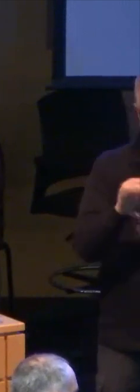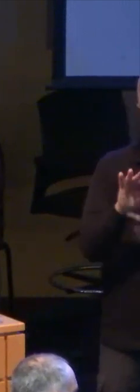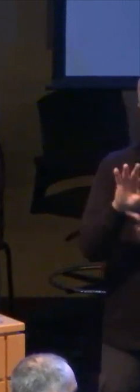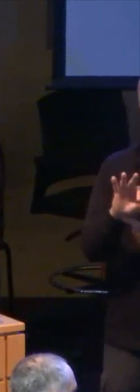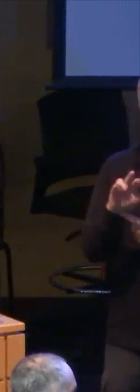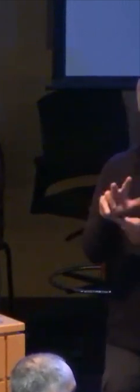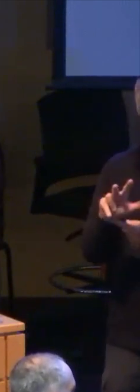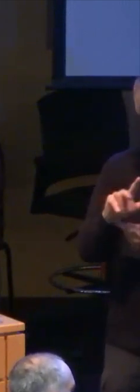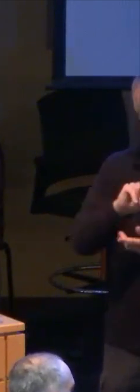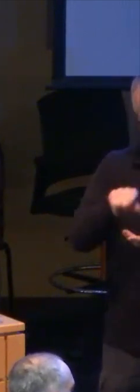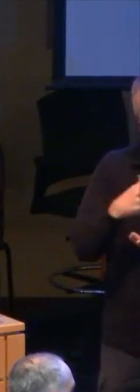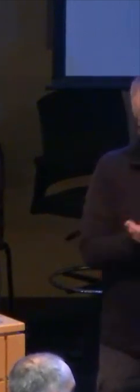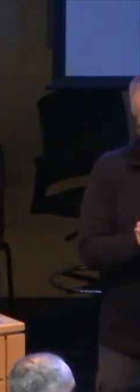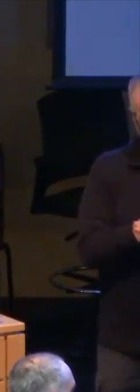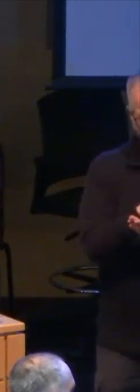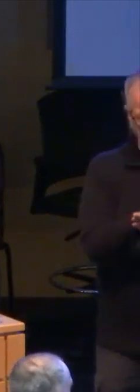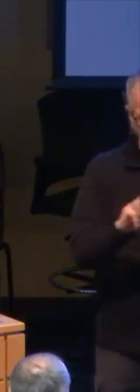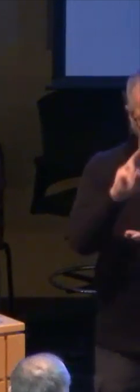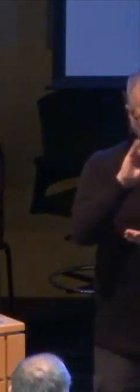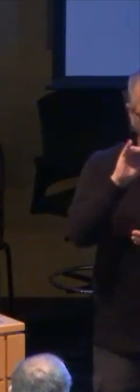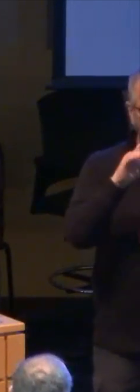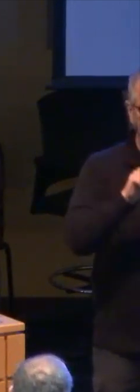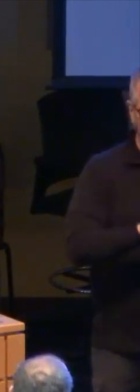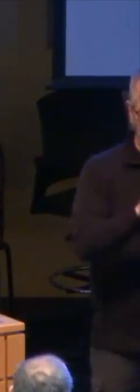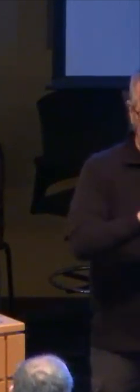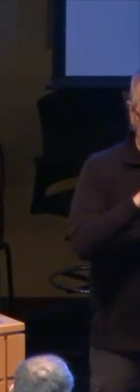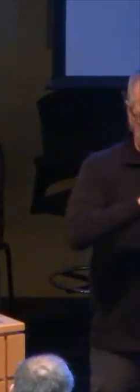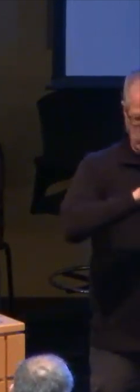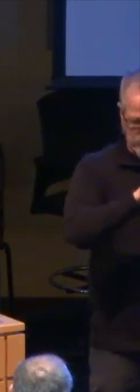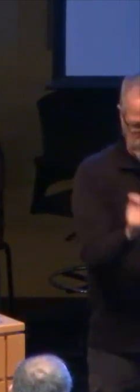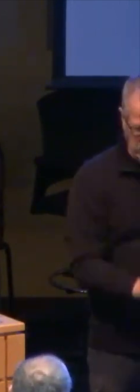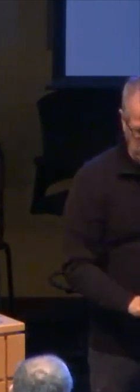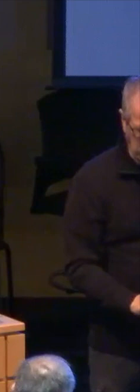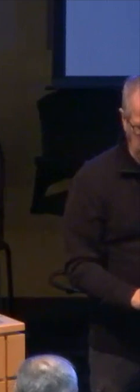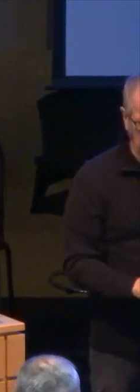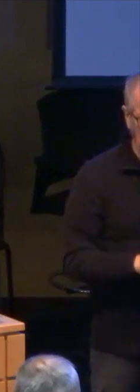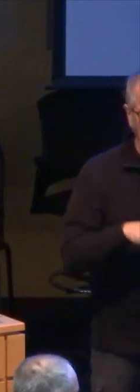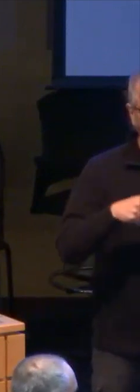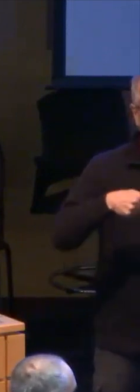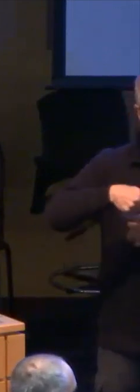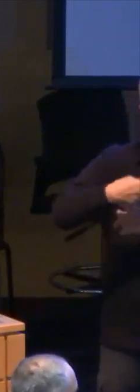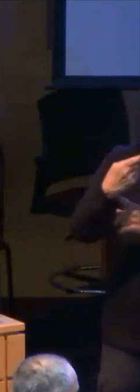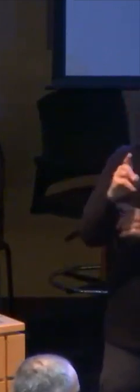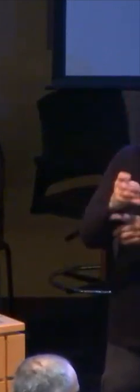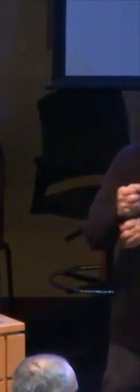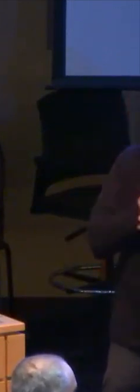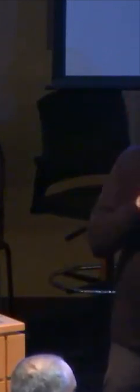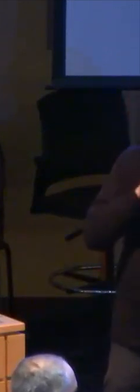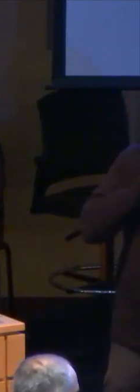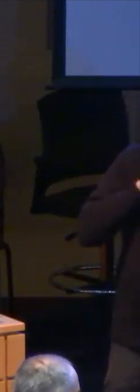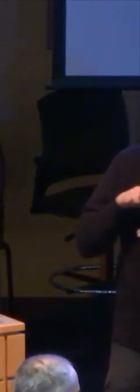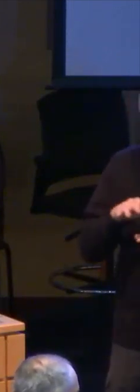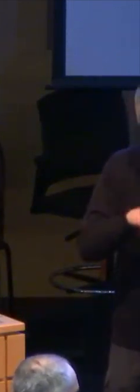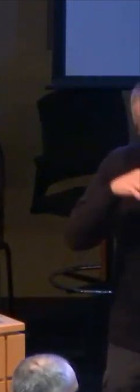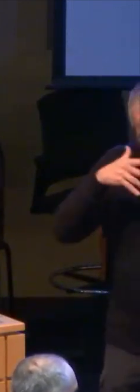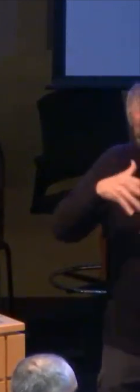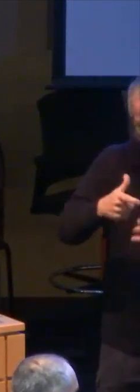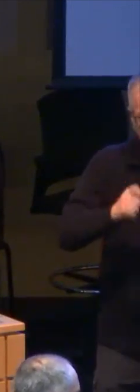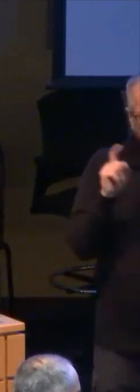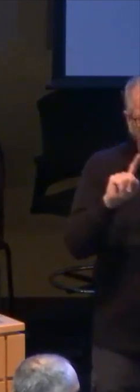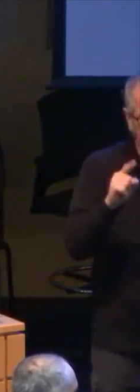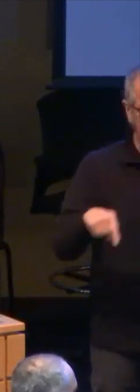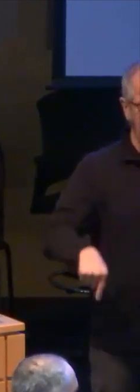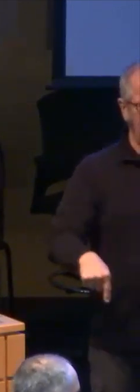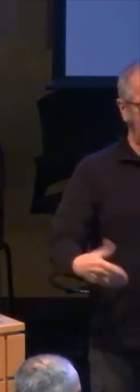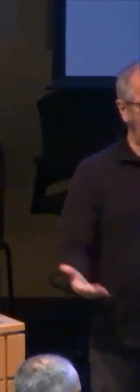her PhD in oceanography in 1999 from the University of Washington, where she studied the details of the